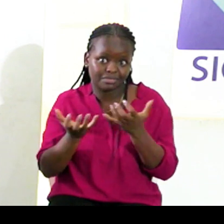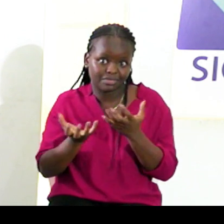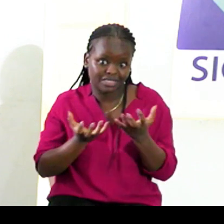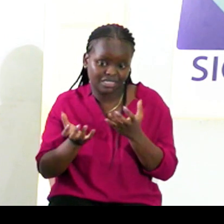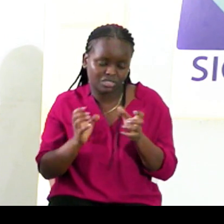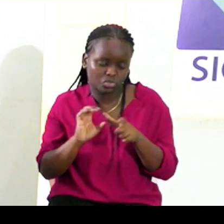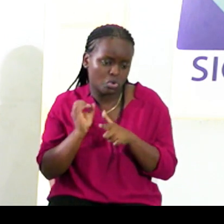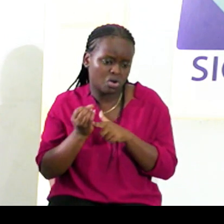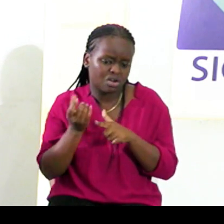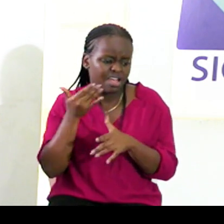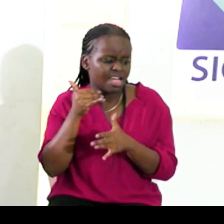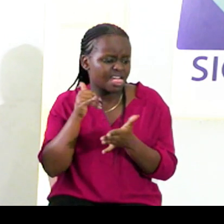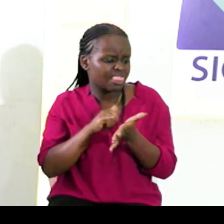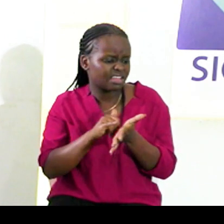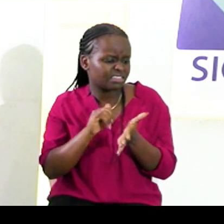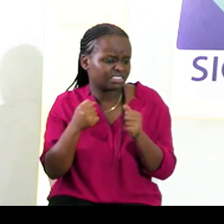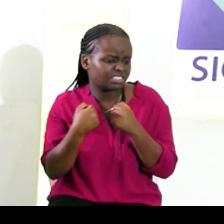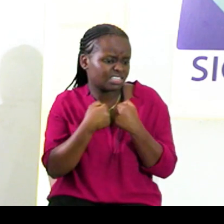isn't that a challenge?